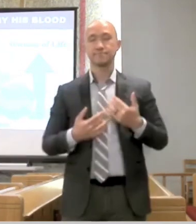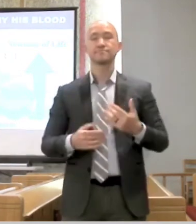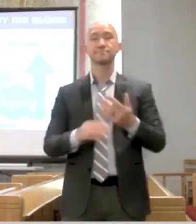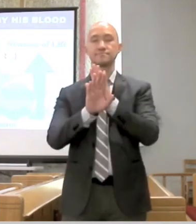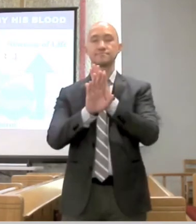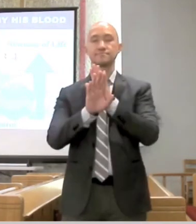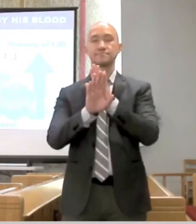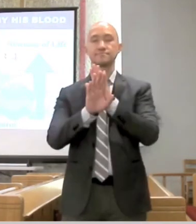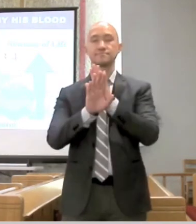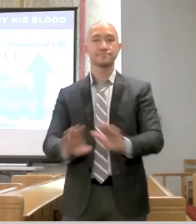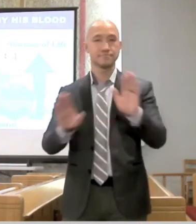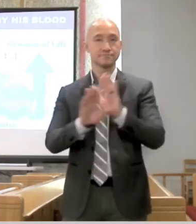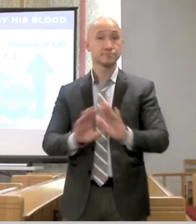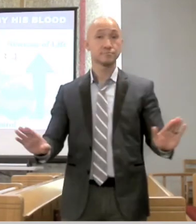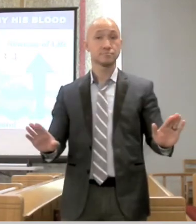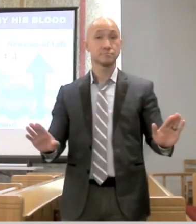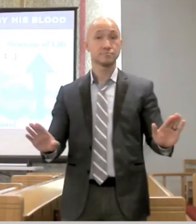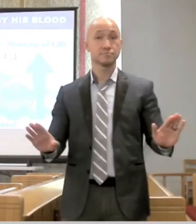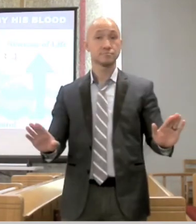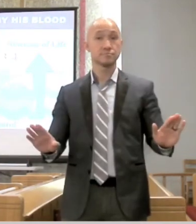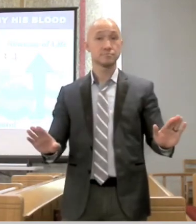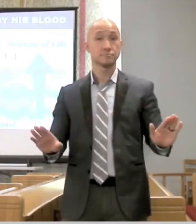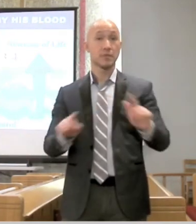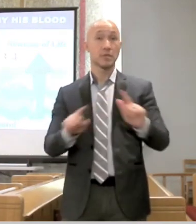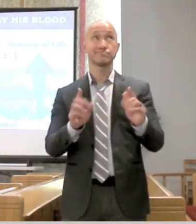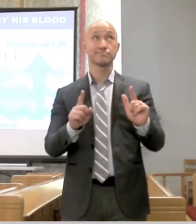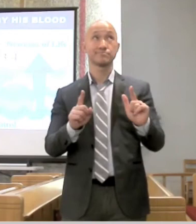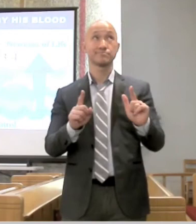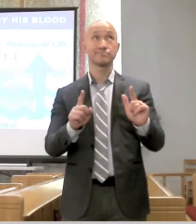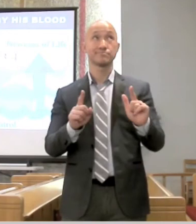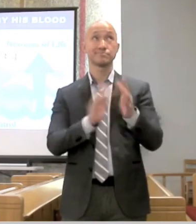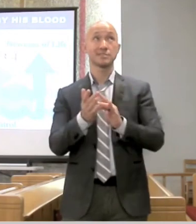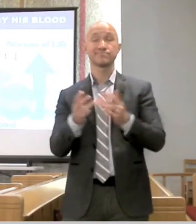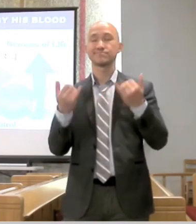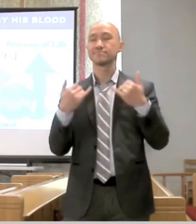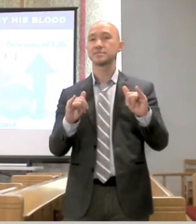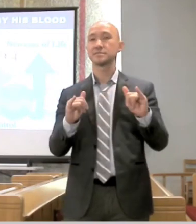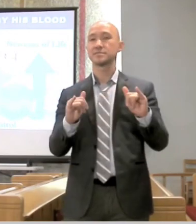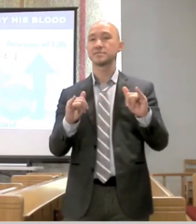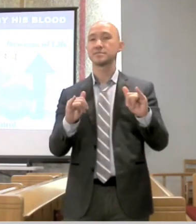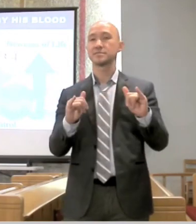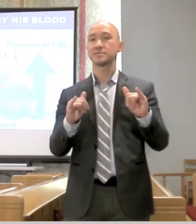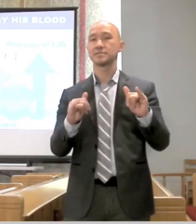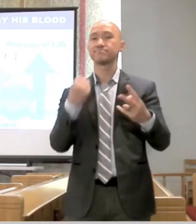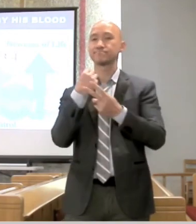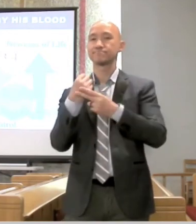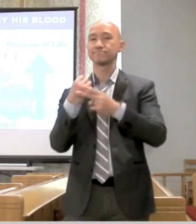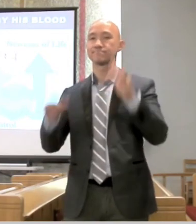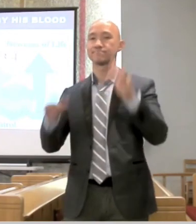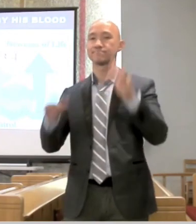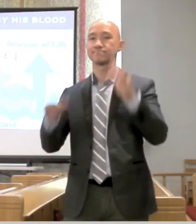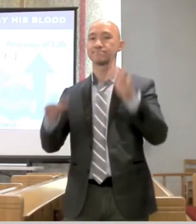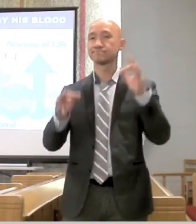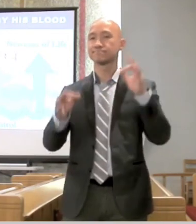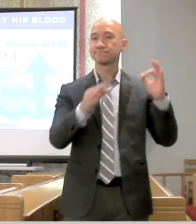but his judgment against those who ignore this is going to be worse than